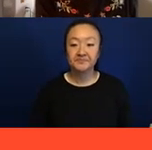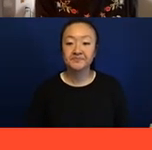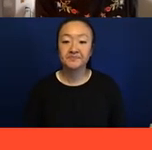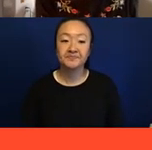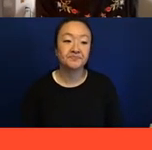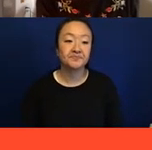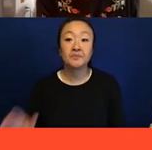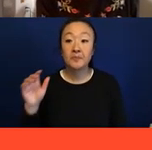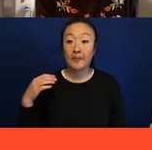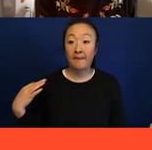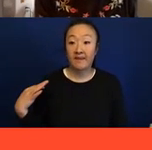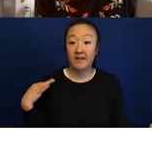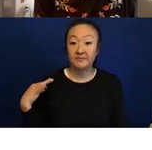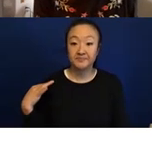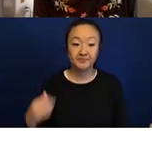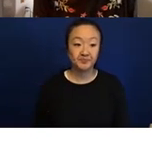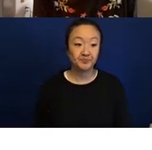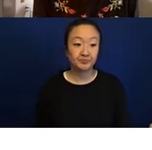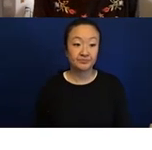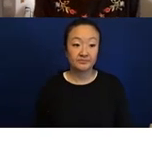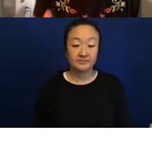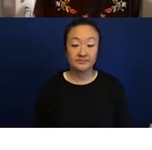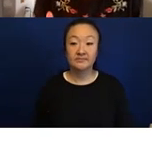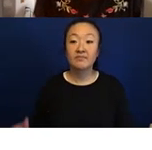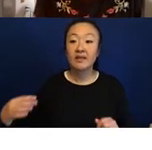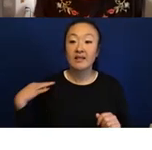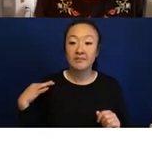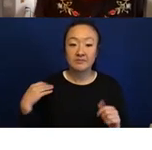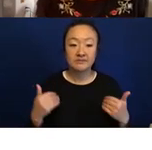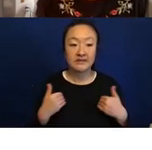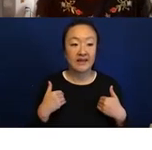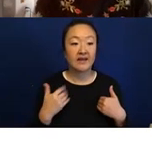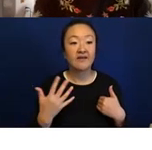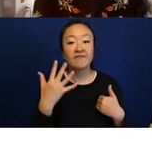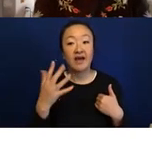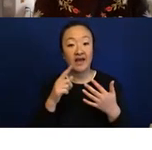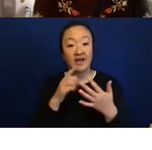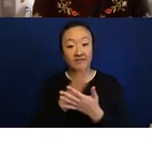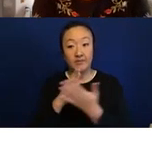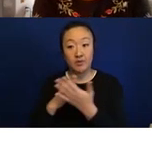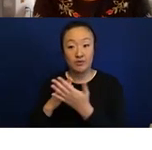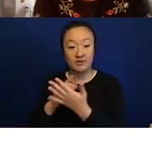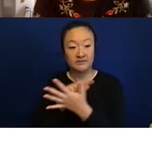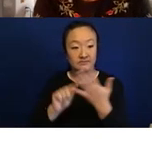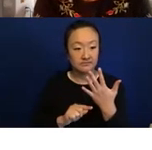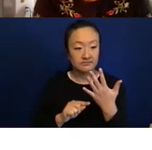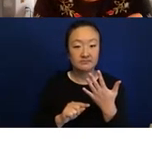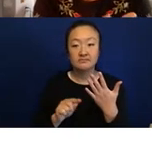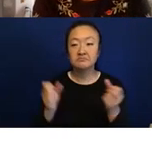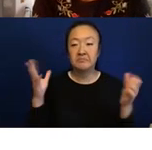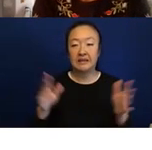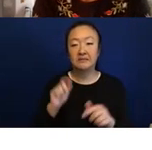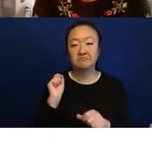the application. All right, the application has 5 main components, a bunch of narrative